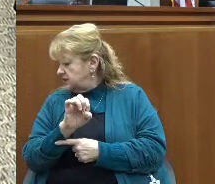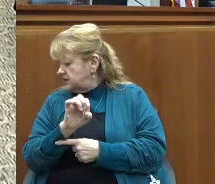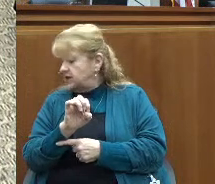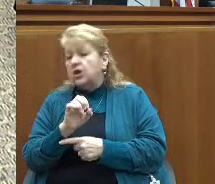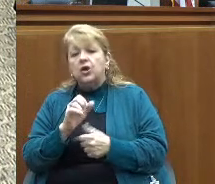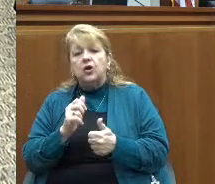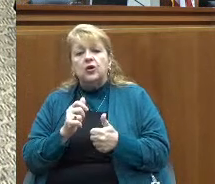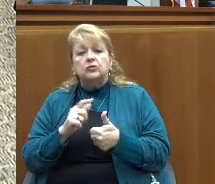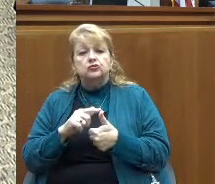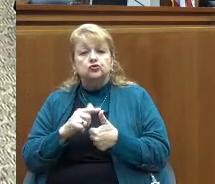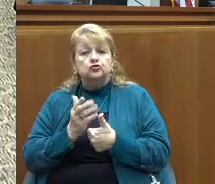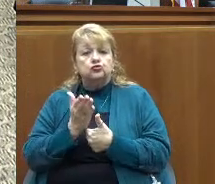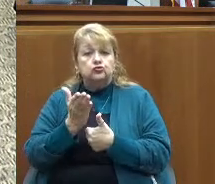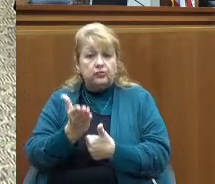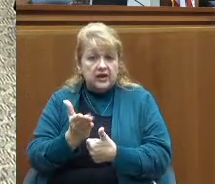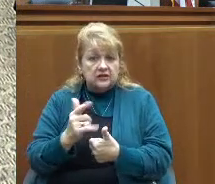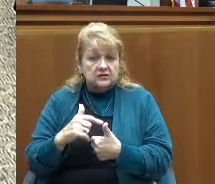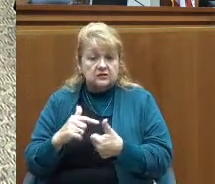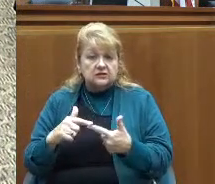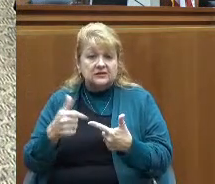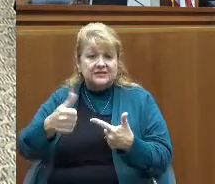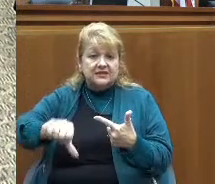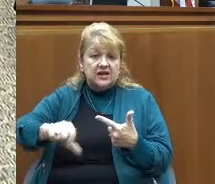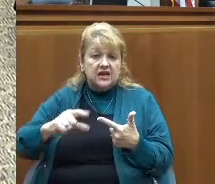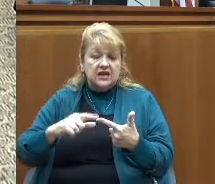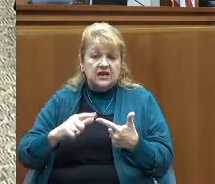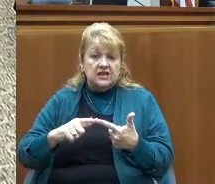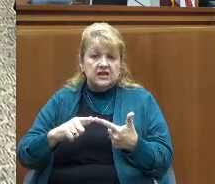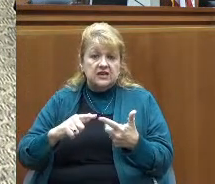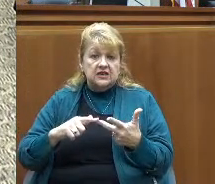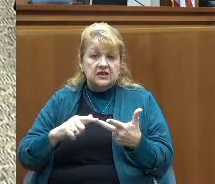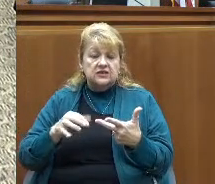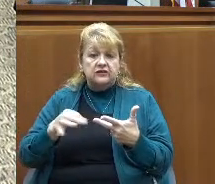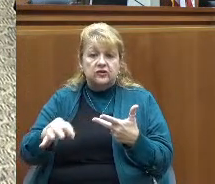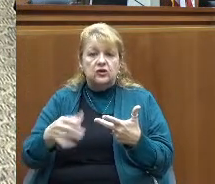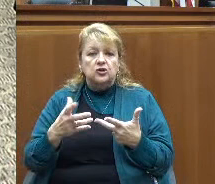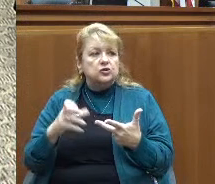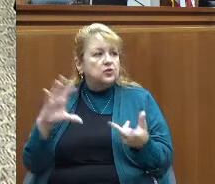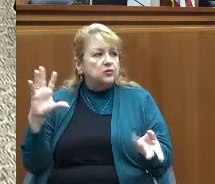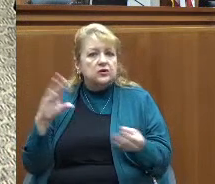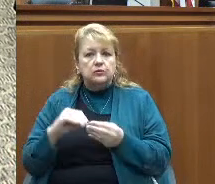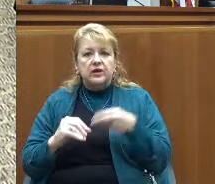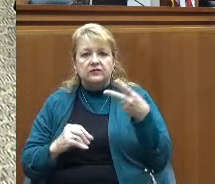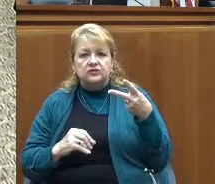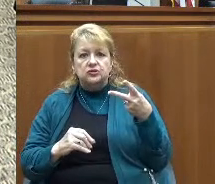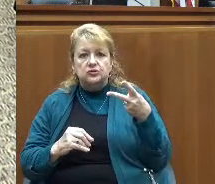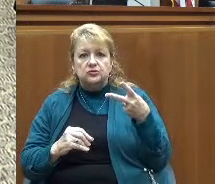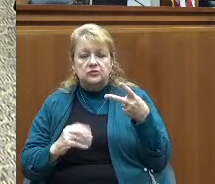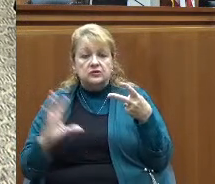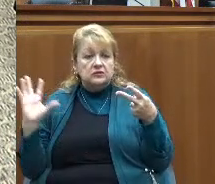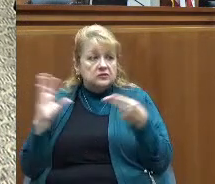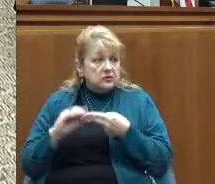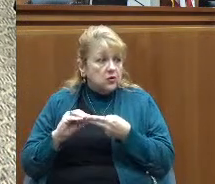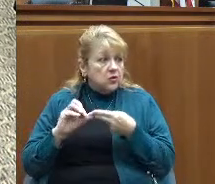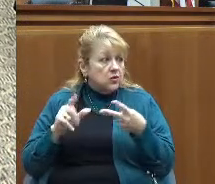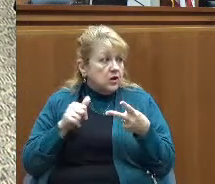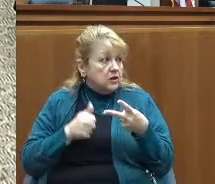grant, deny, or defer. Do we want to take these in globo? We have two, or no? I don't remember.